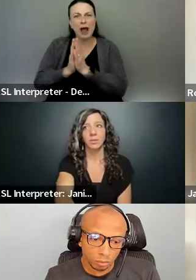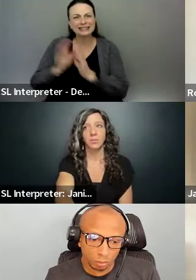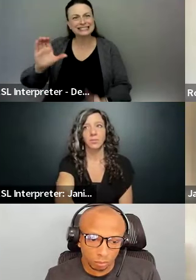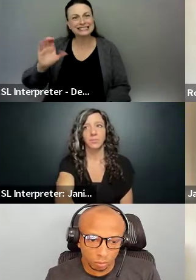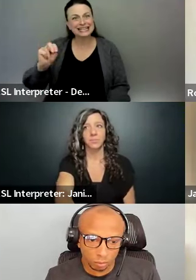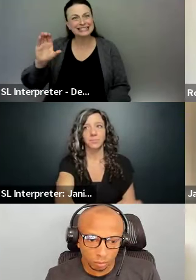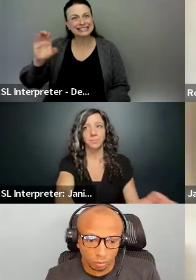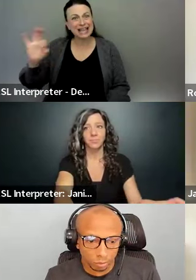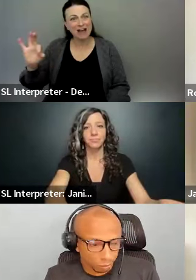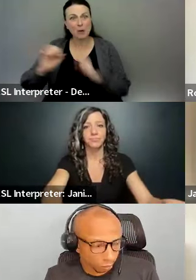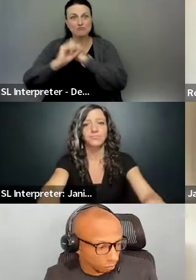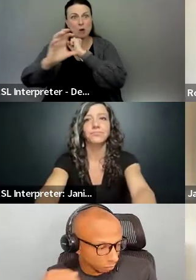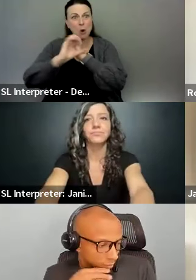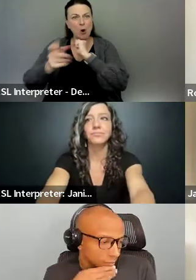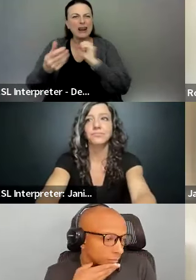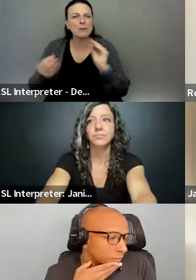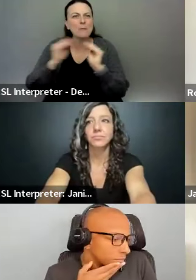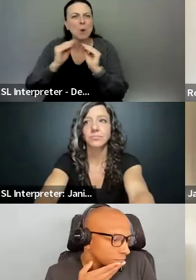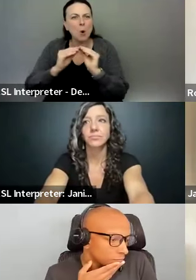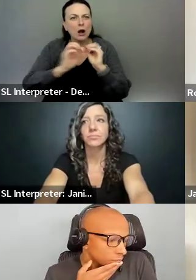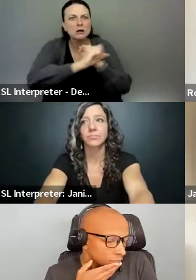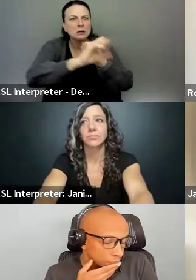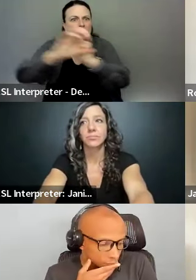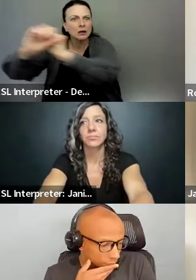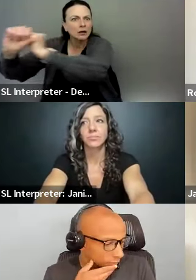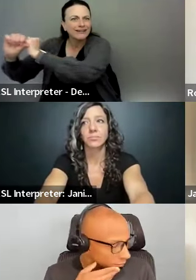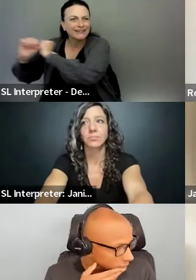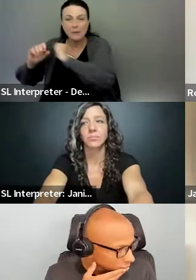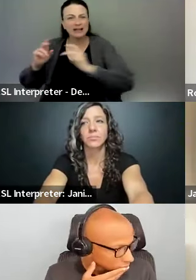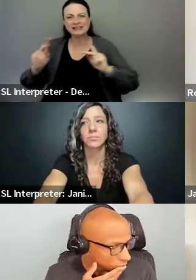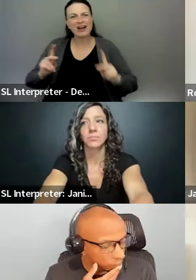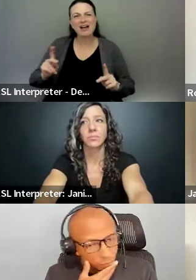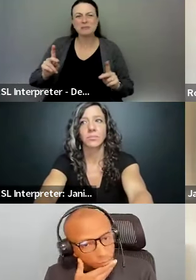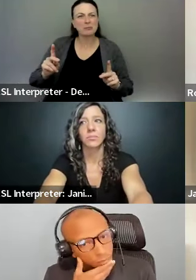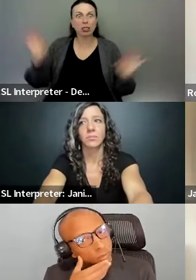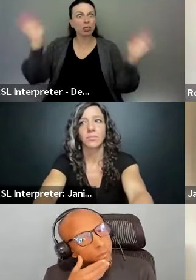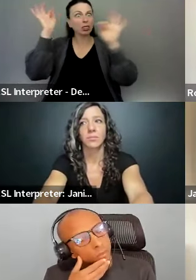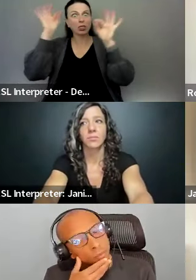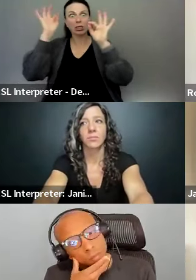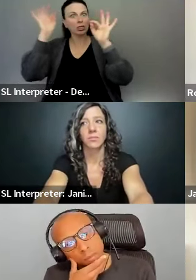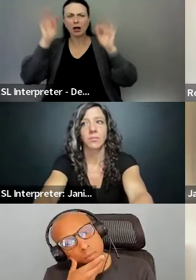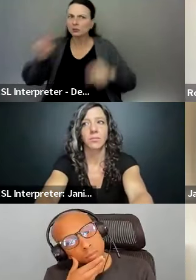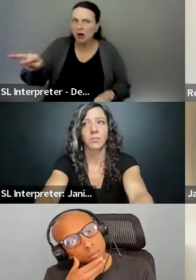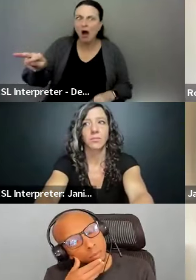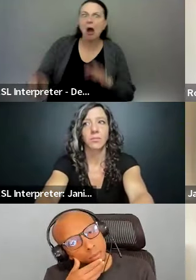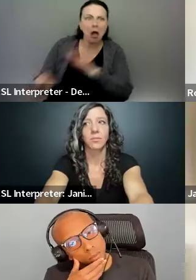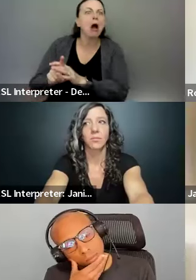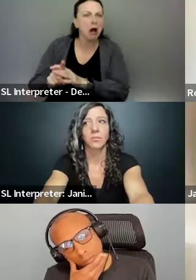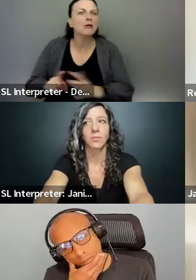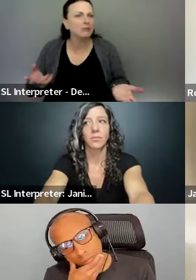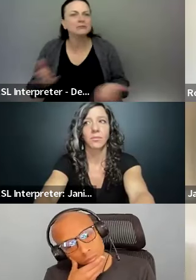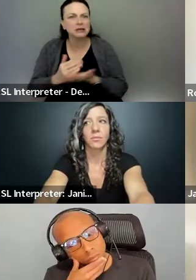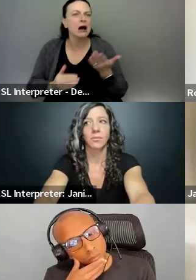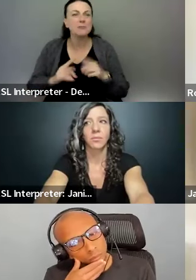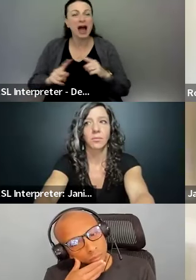CNCF if we could promote it a little bit more to get more awareness, because I feel like most people did not know. But other than